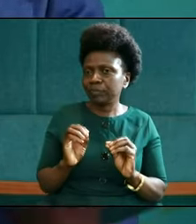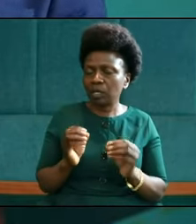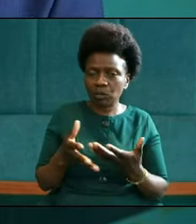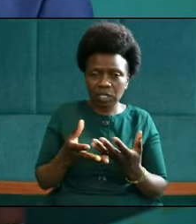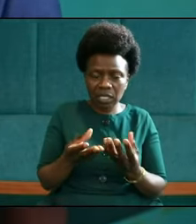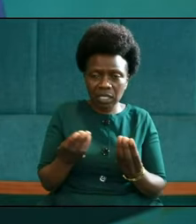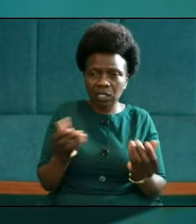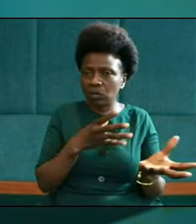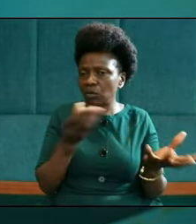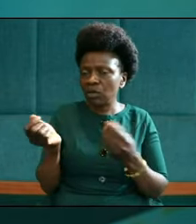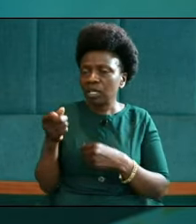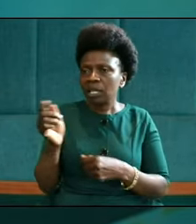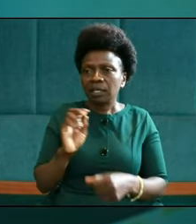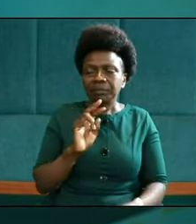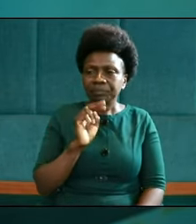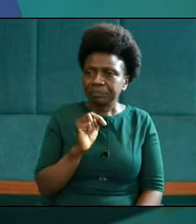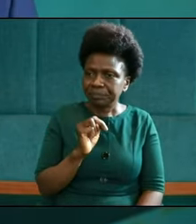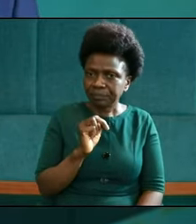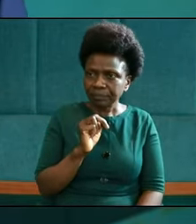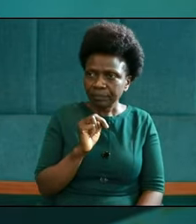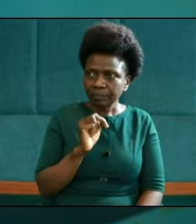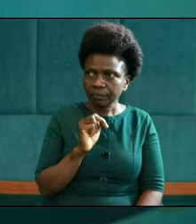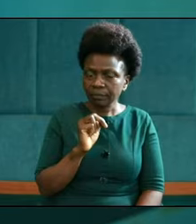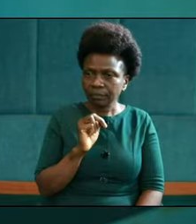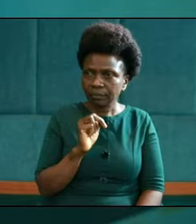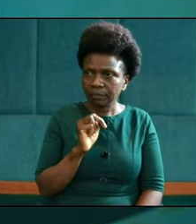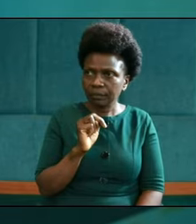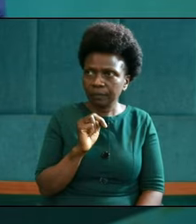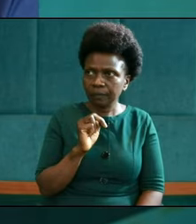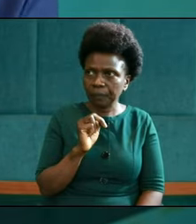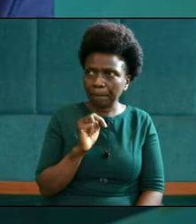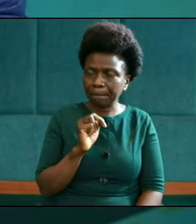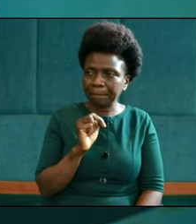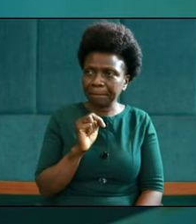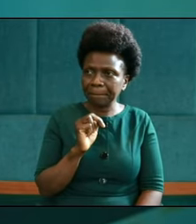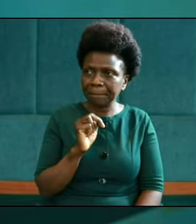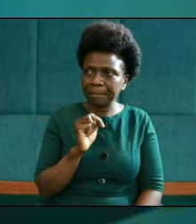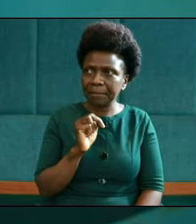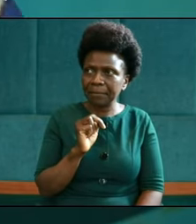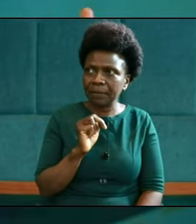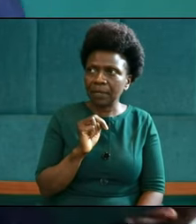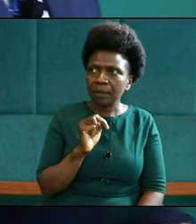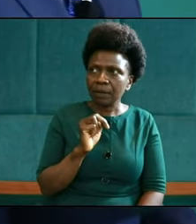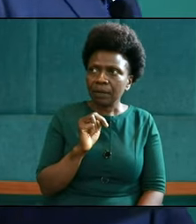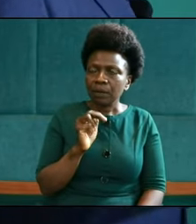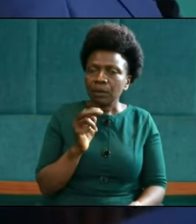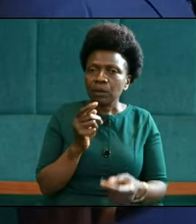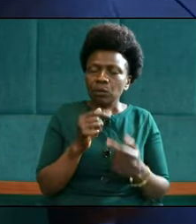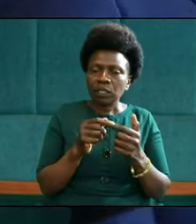there. The kilometers from Beersheba, where they were, to